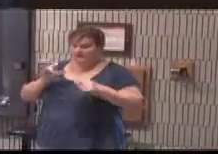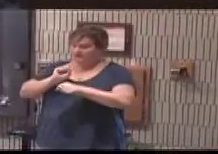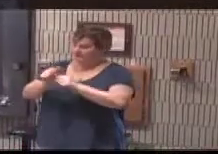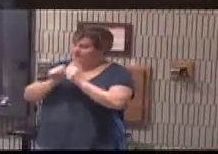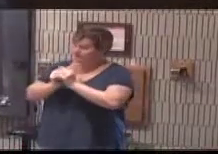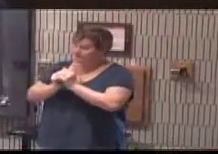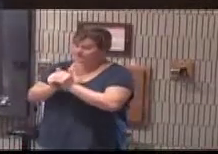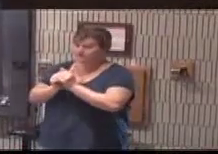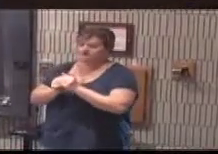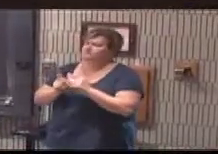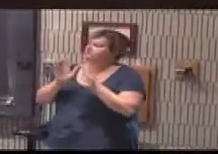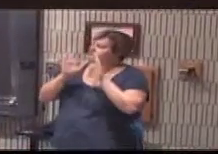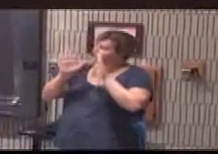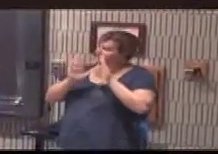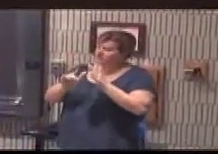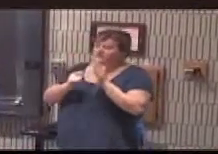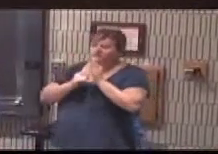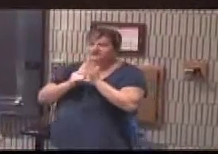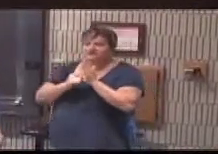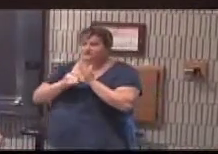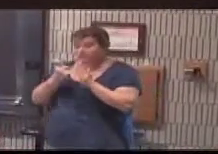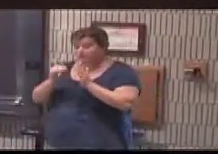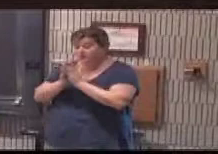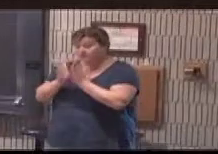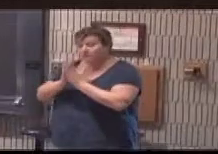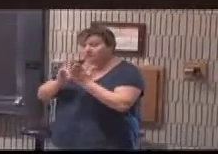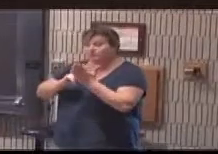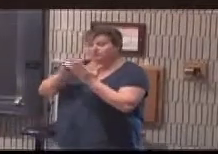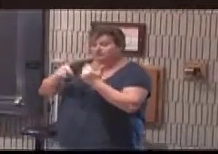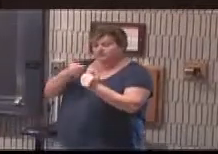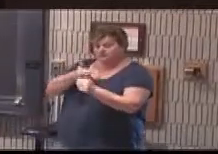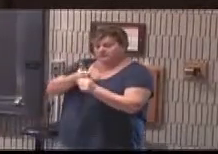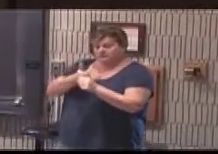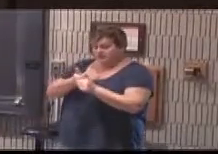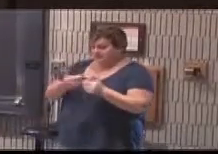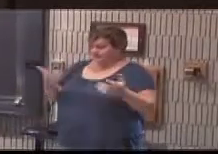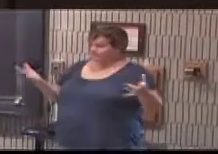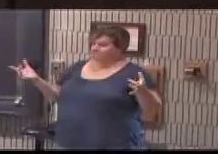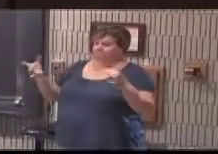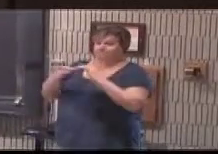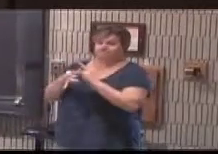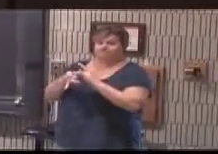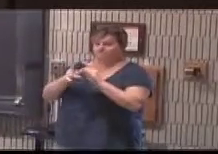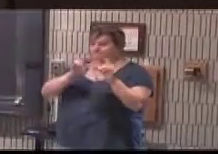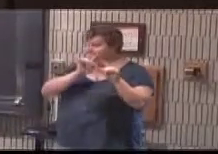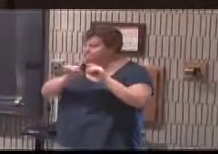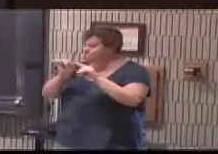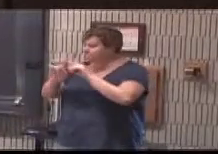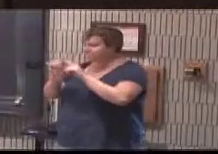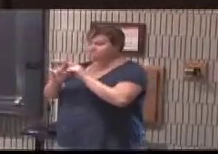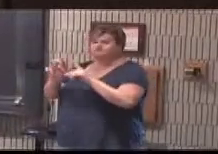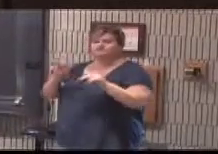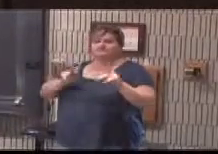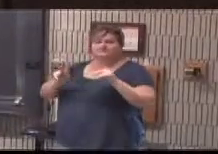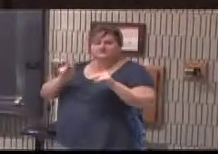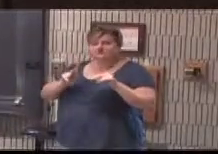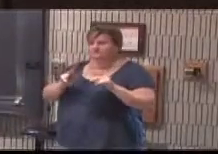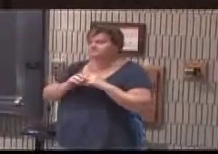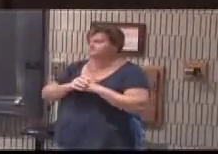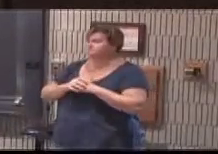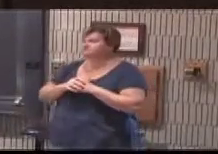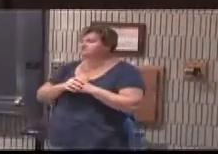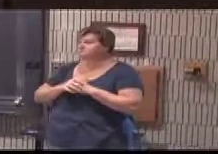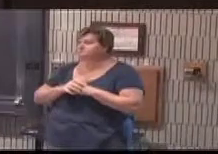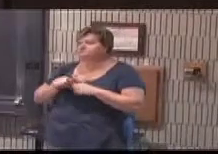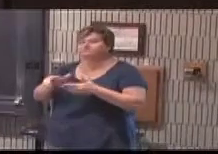And I think it's a great example of the way that the One Book Project brings people together. All the diverse areas of the college